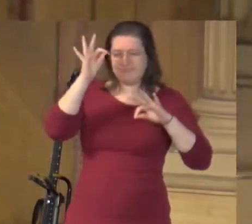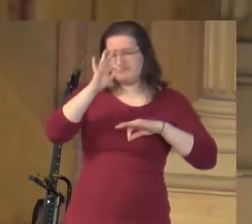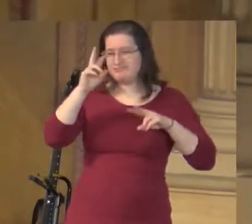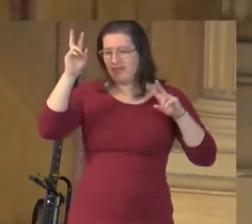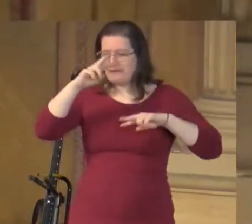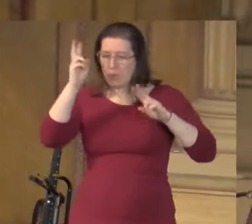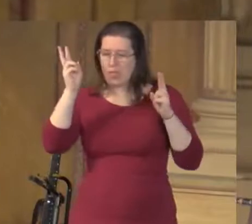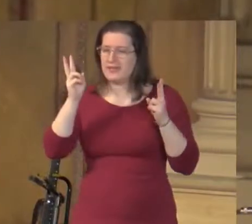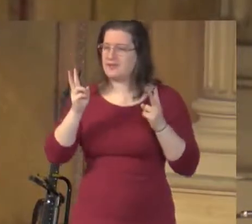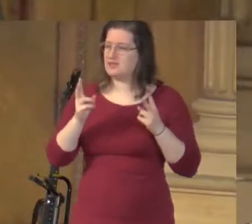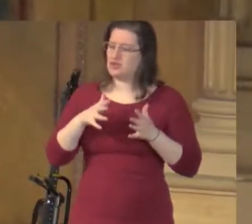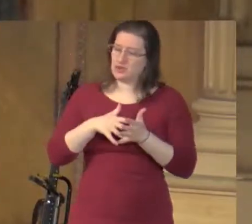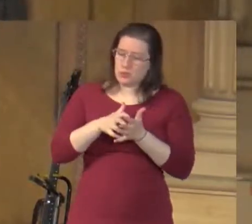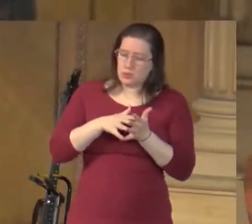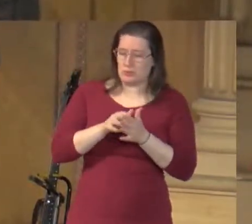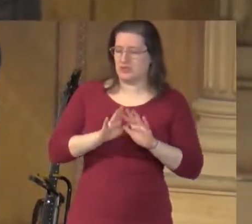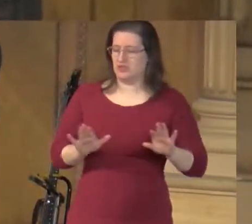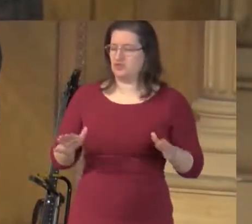so Father thank you for that